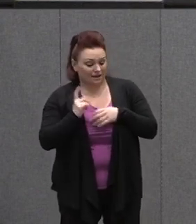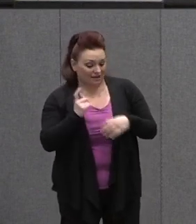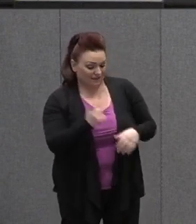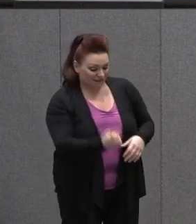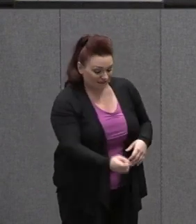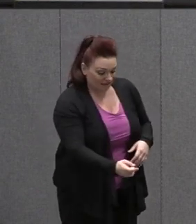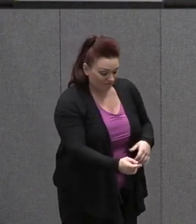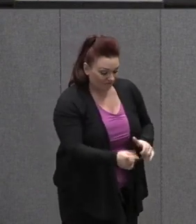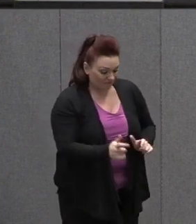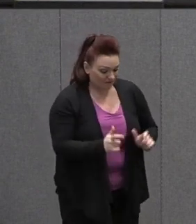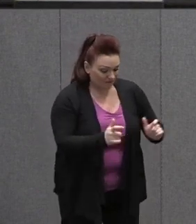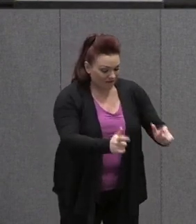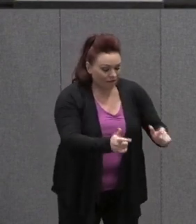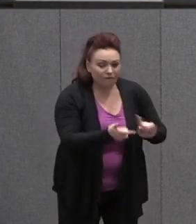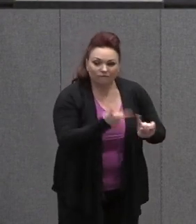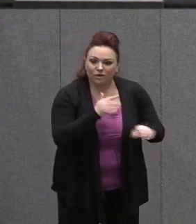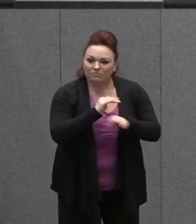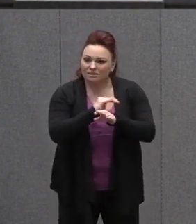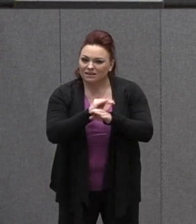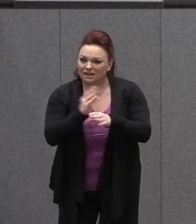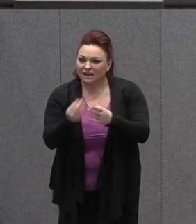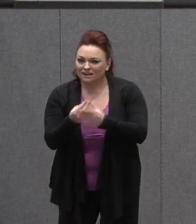gardener.